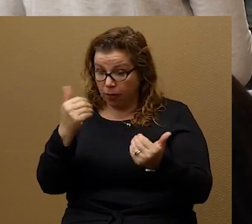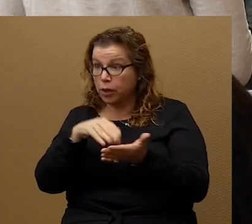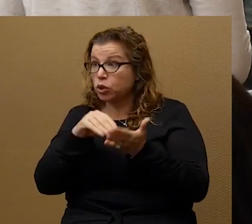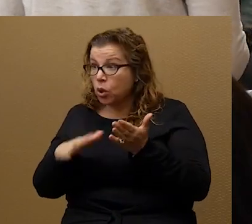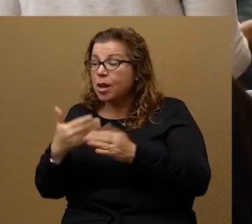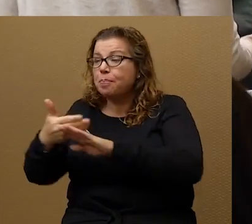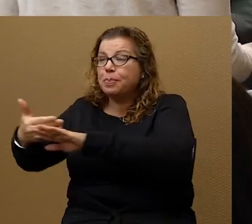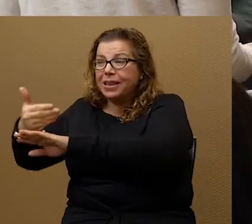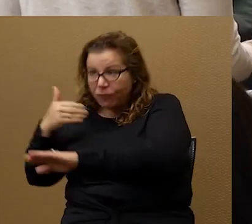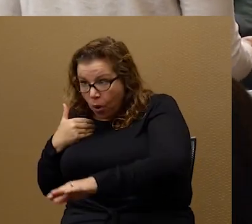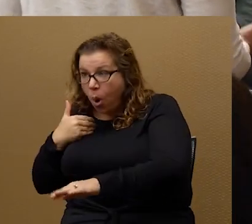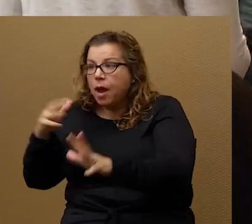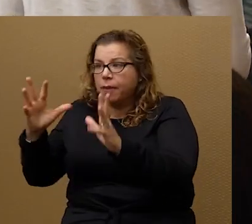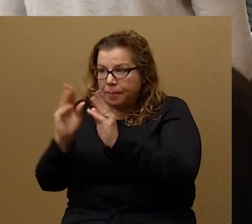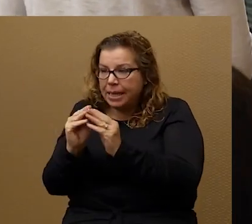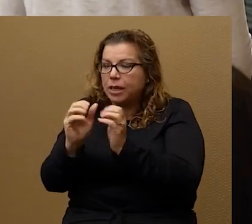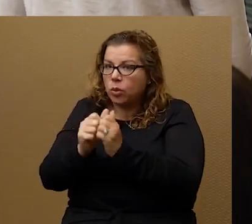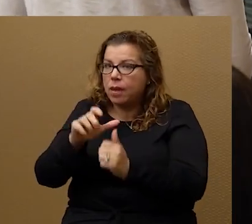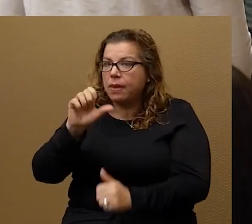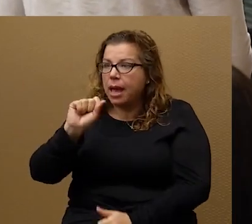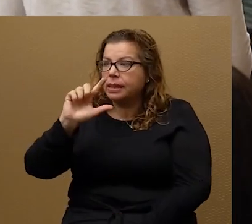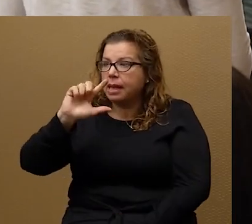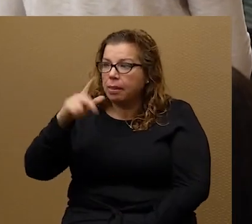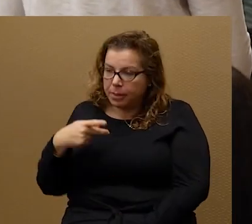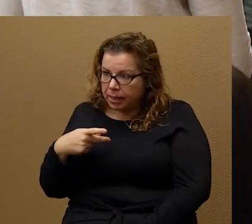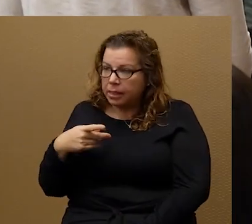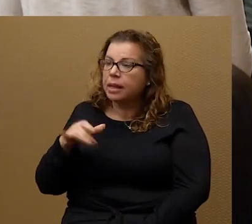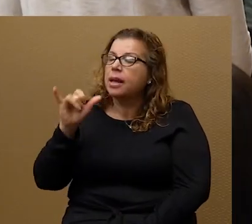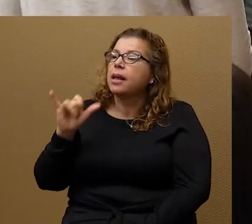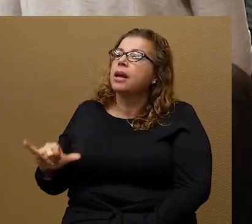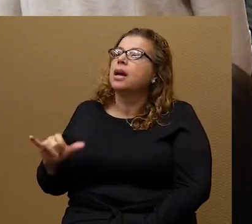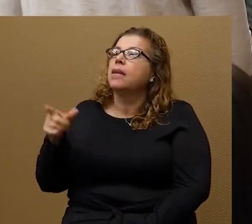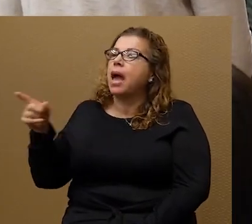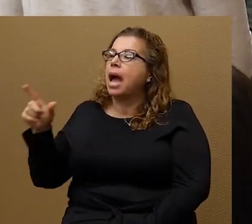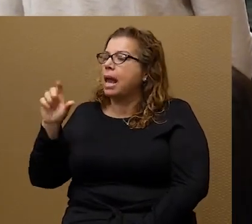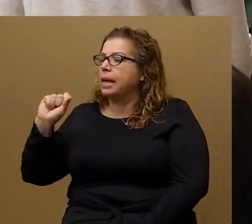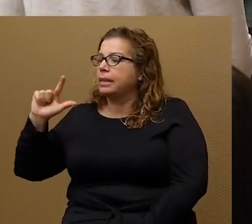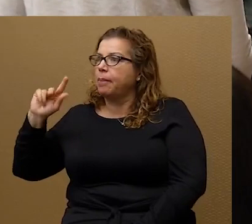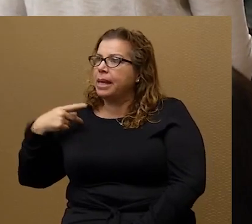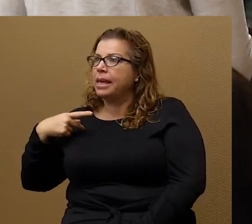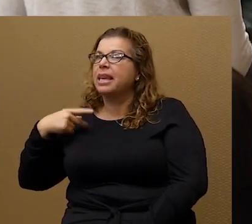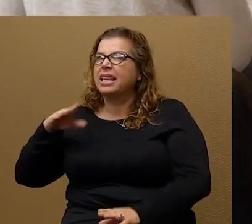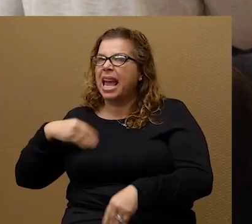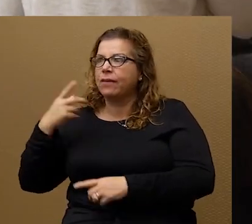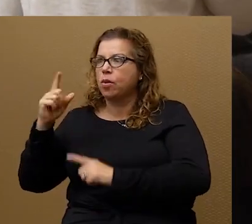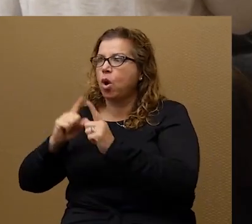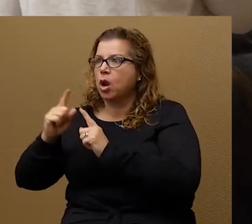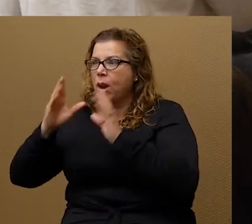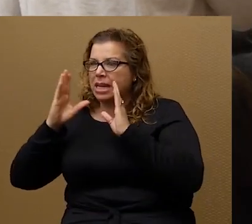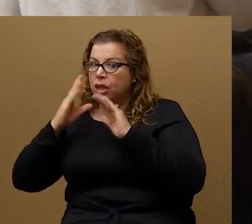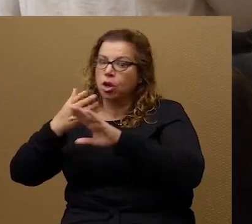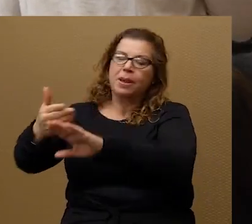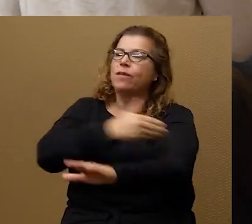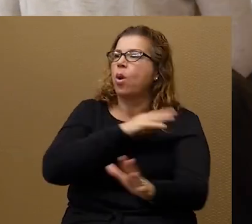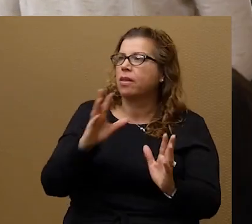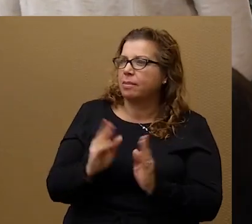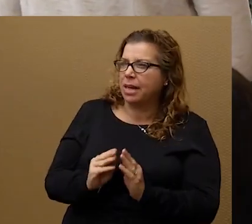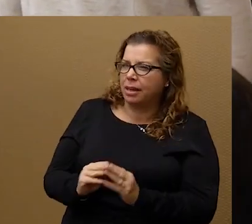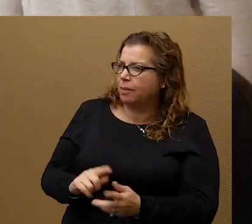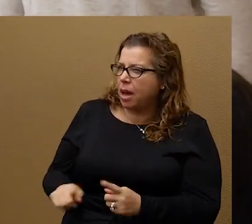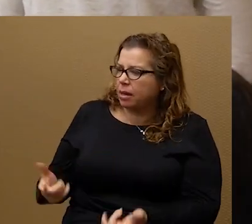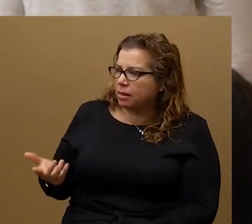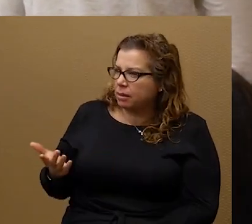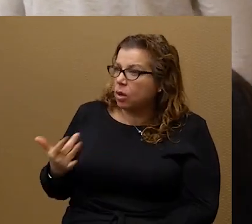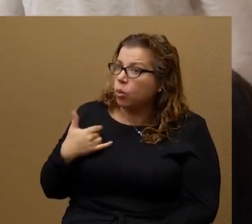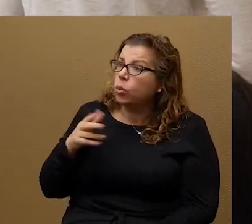would satisfy their, but so I guess I'm just trying to understand, like, because we've done things with